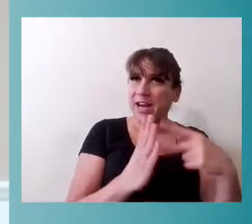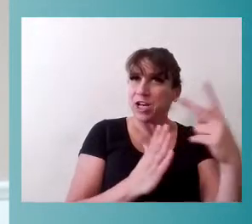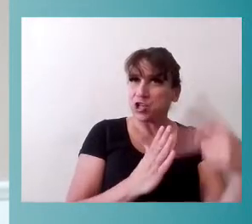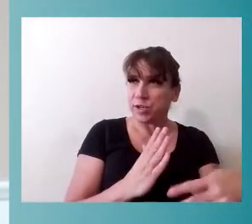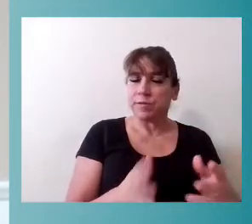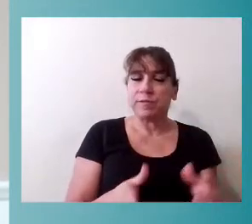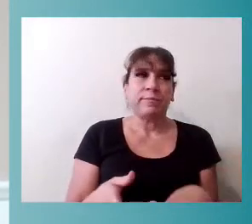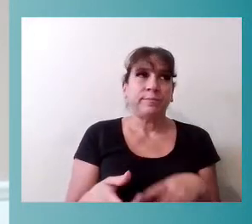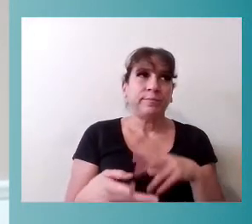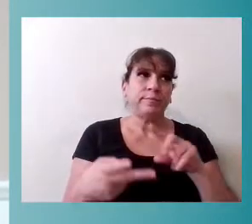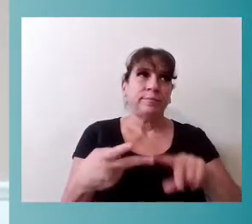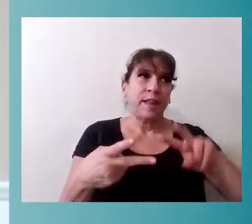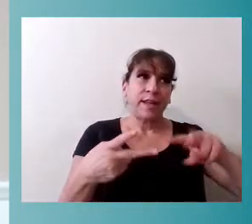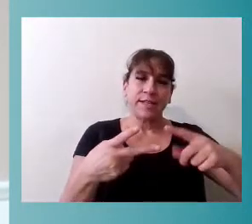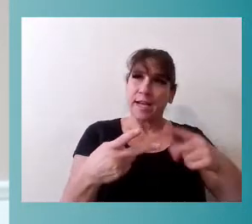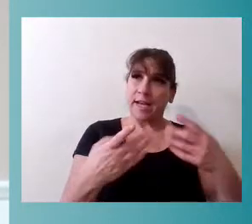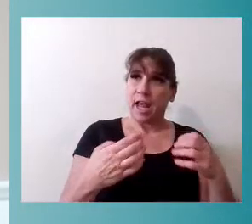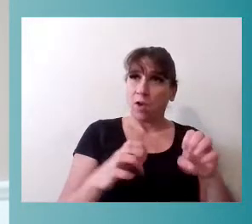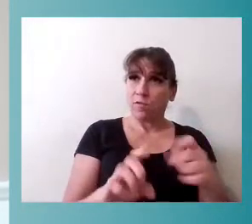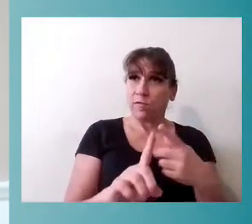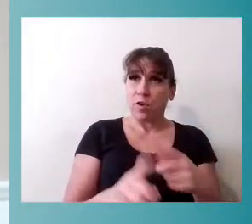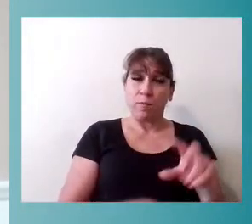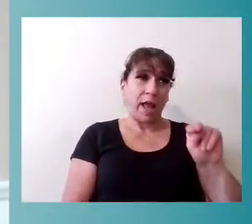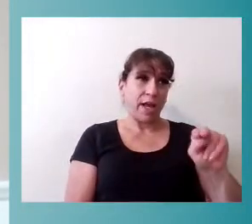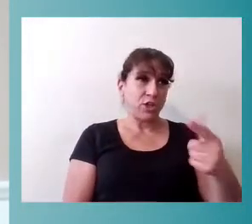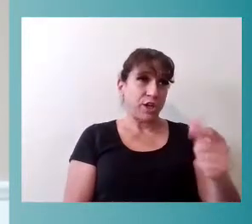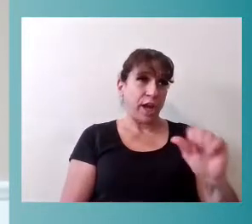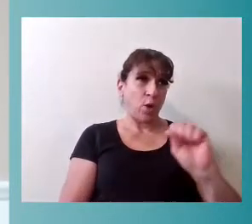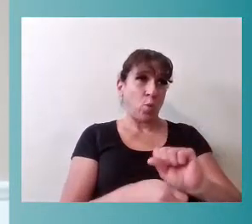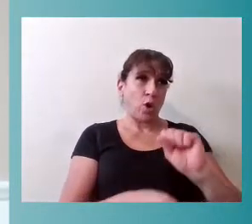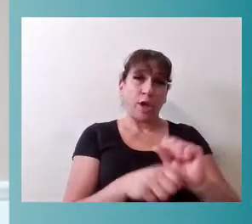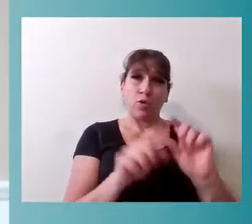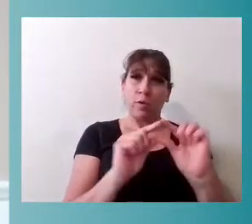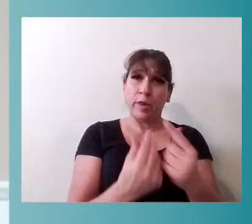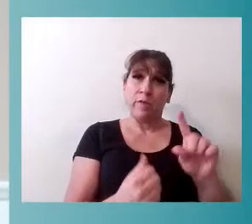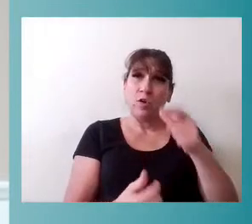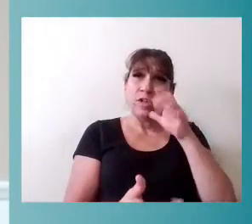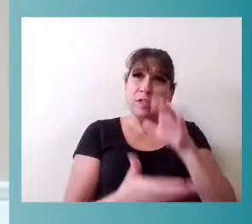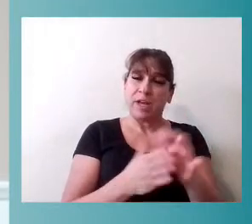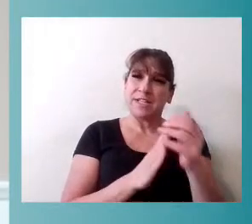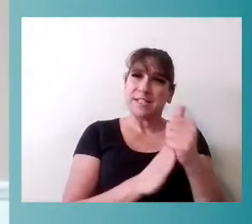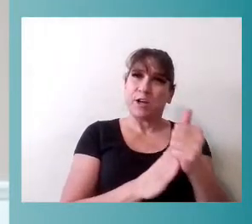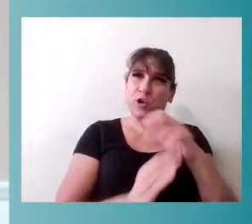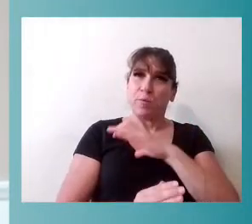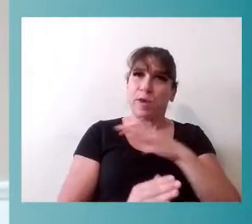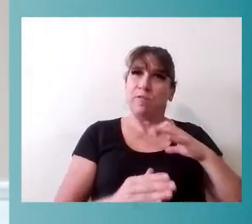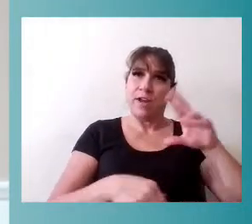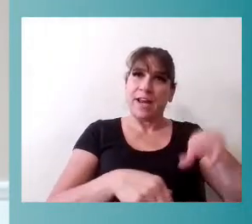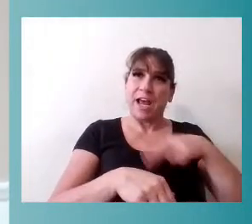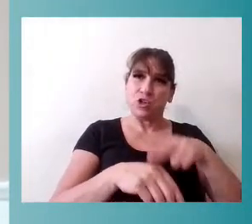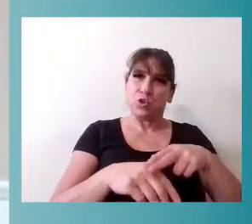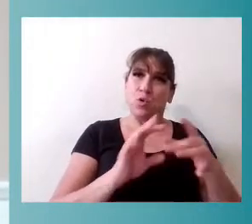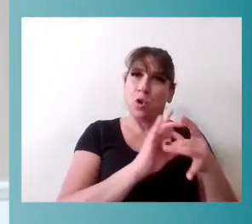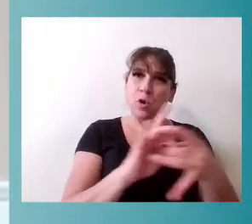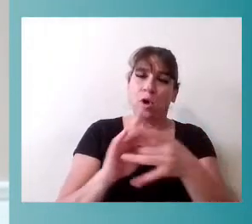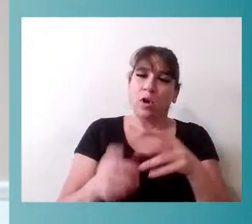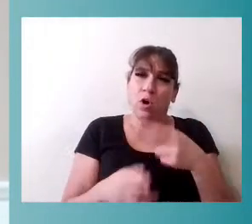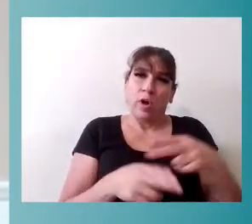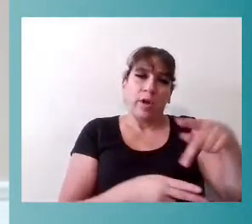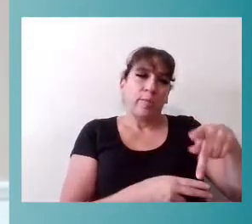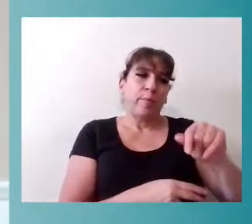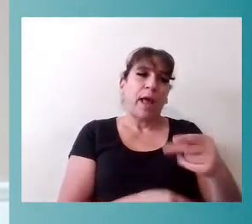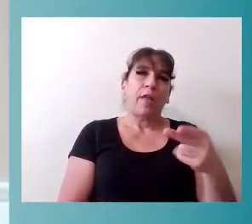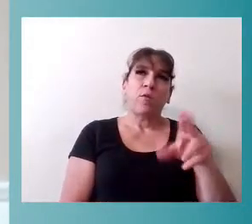The second effort that grew out of our NGA working group is the first spouse steering committee of a national coalition called Pathways to